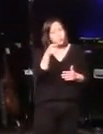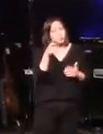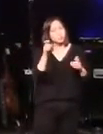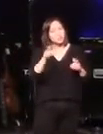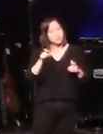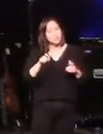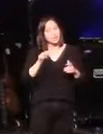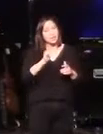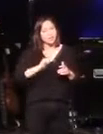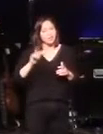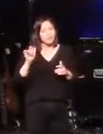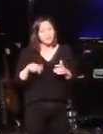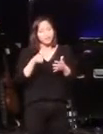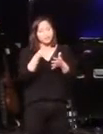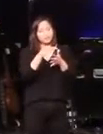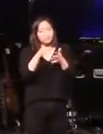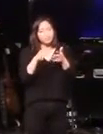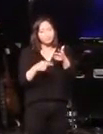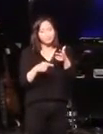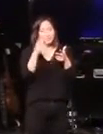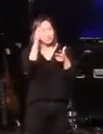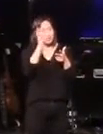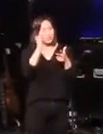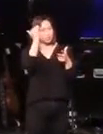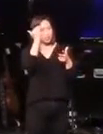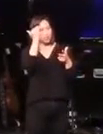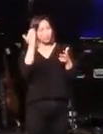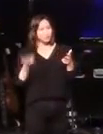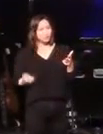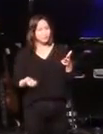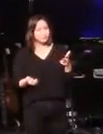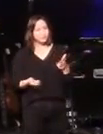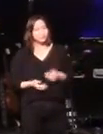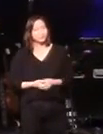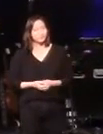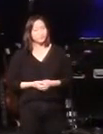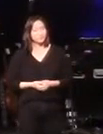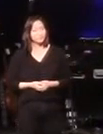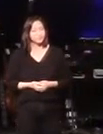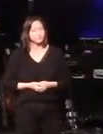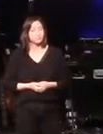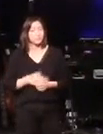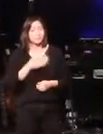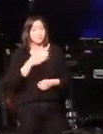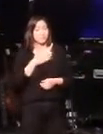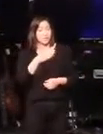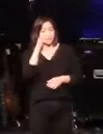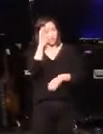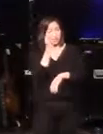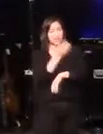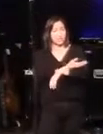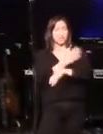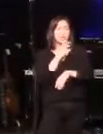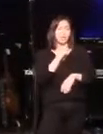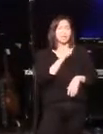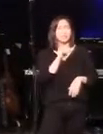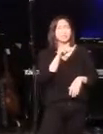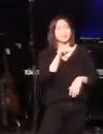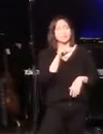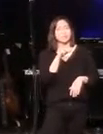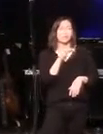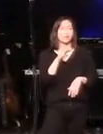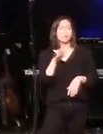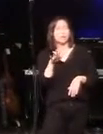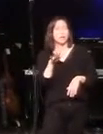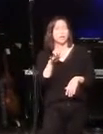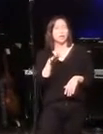Father knows that you need them all. Not once has any of my boys at the age of about four or five-year-olds came